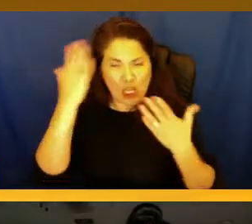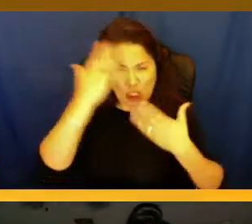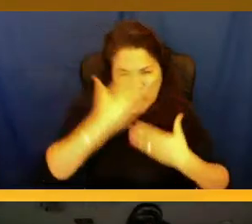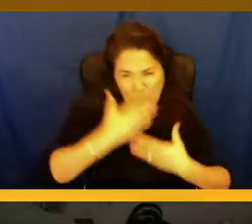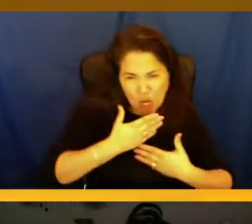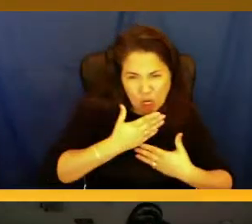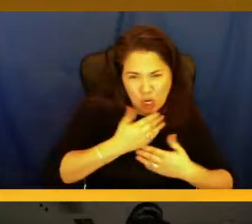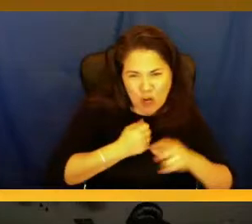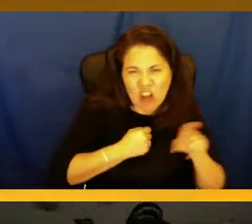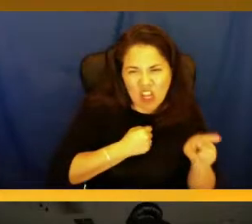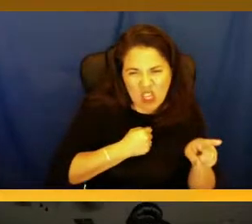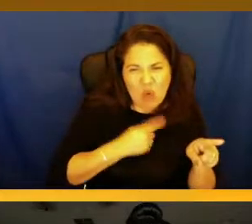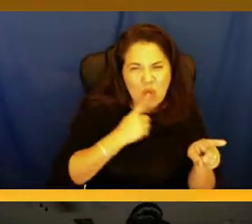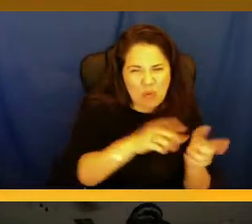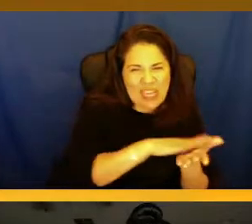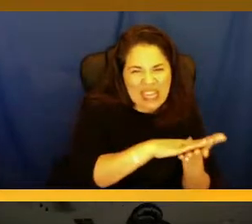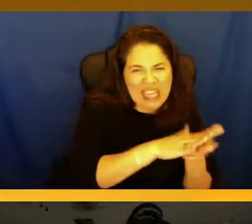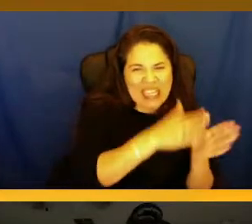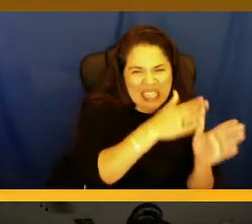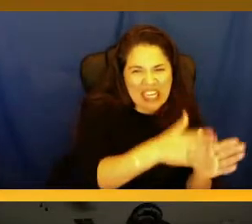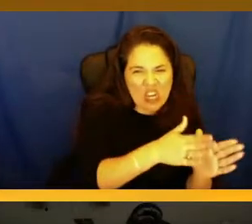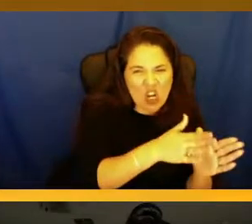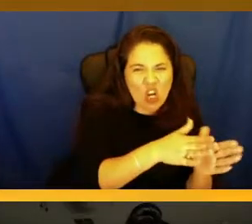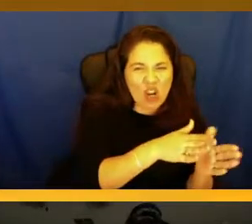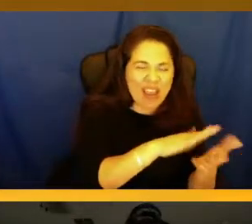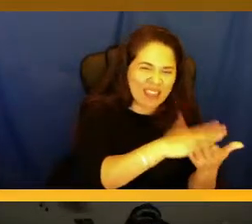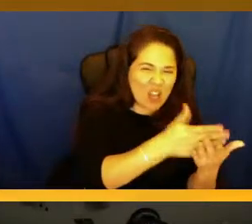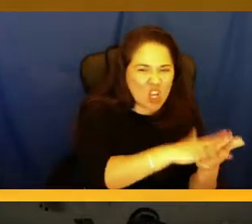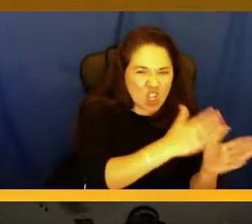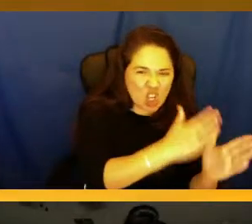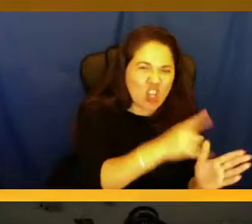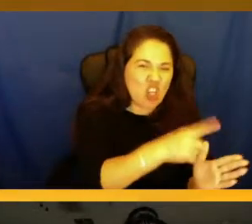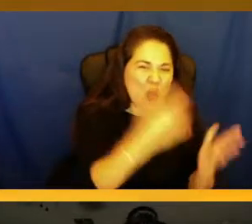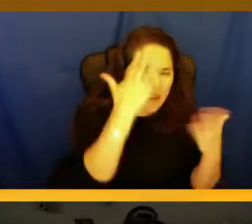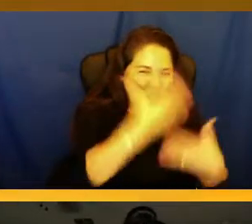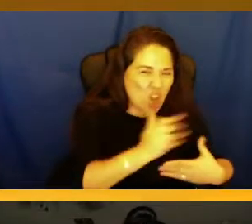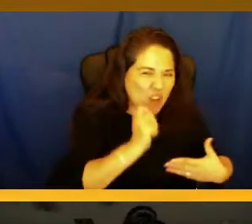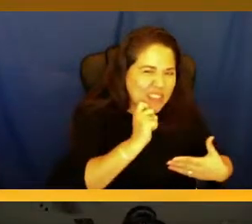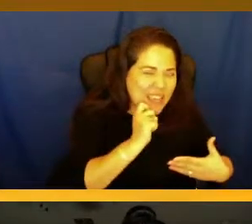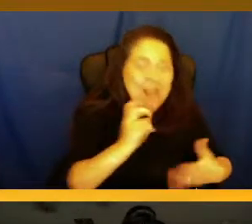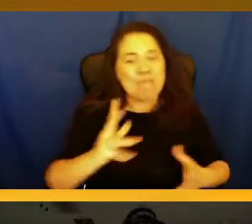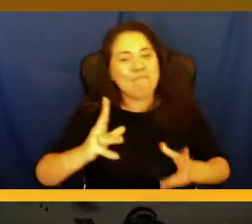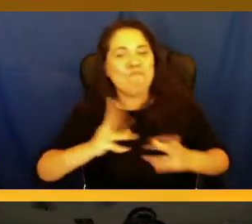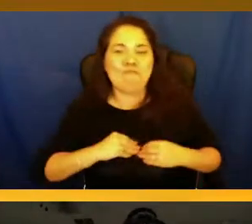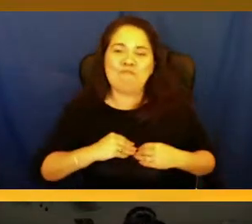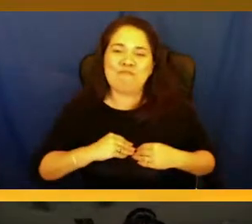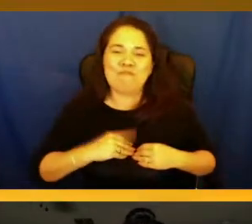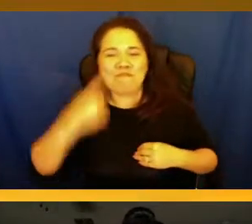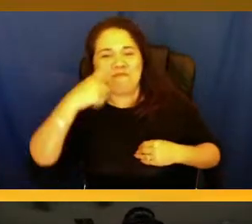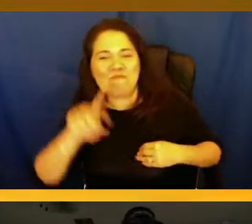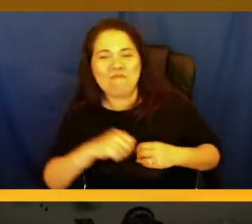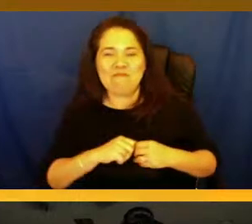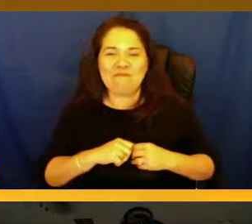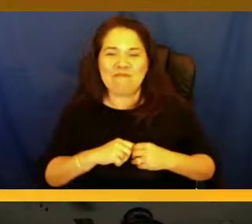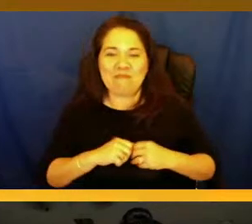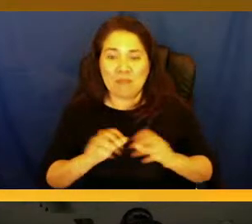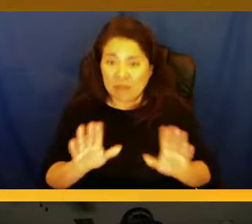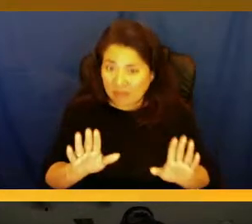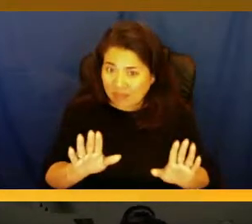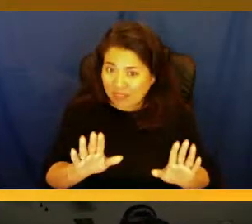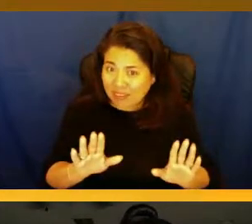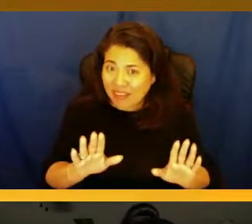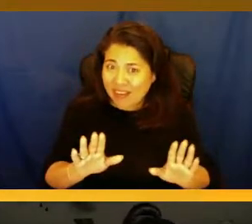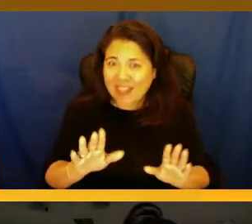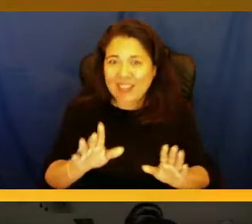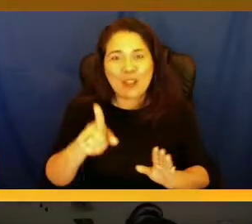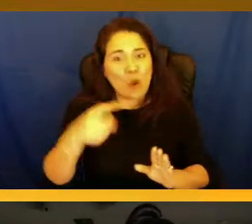going to be the maids and the butlers and the landscapers. And we're okay with that. So I think until we